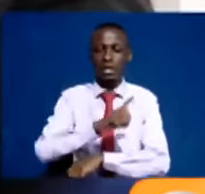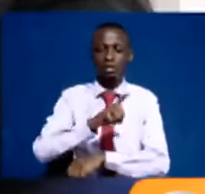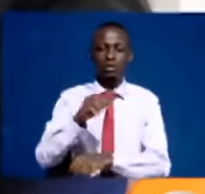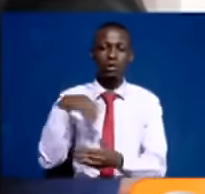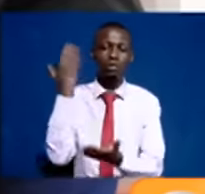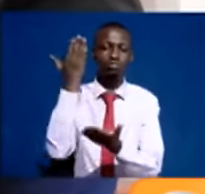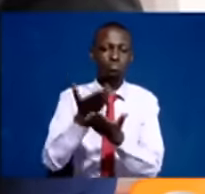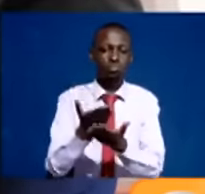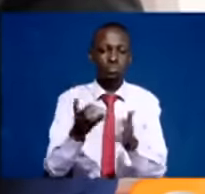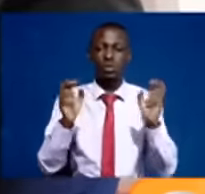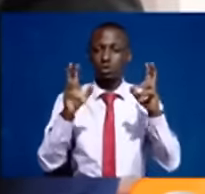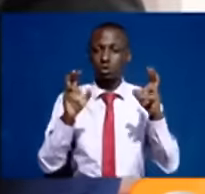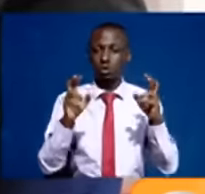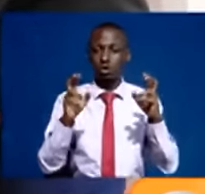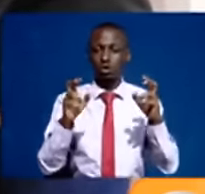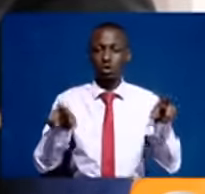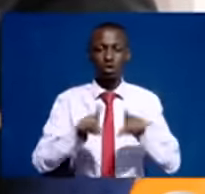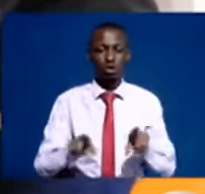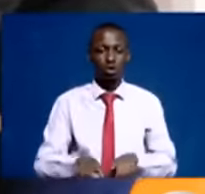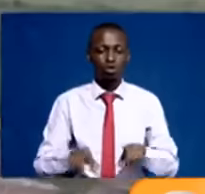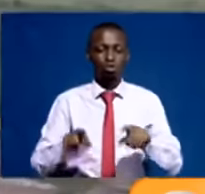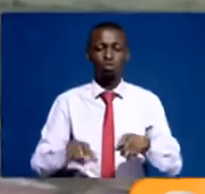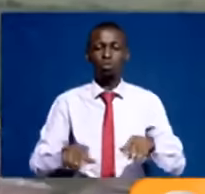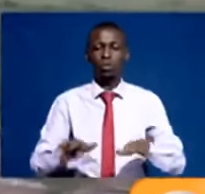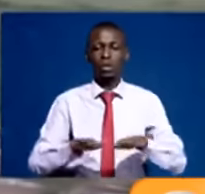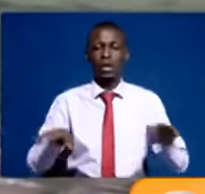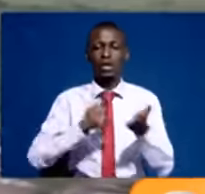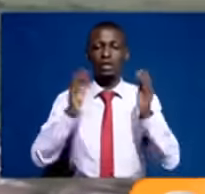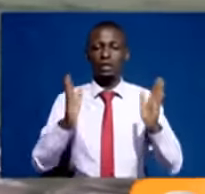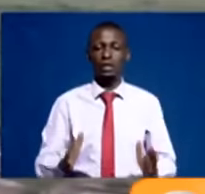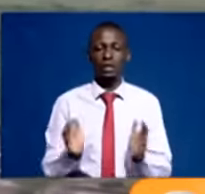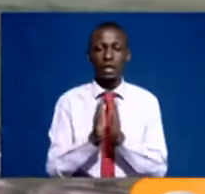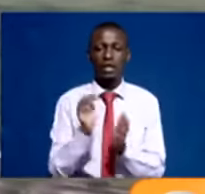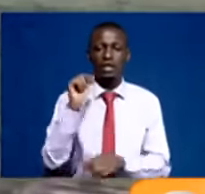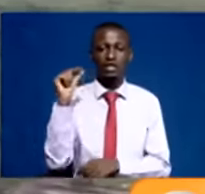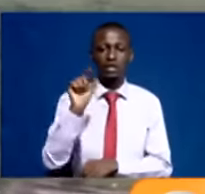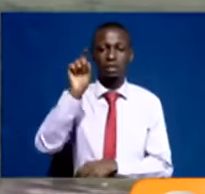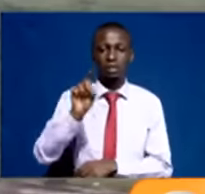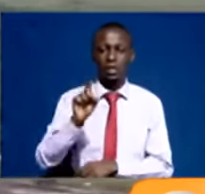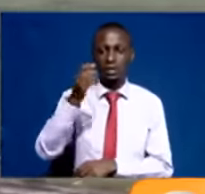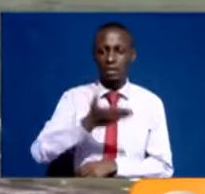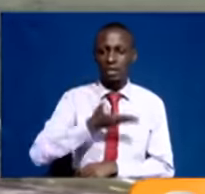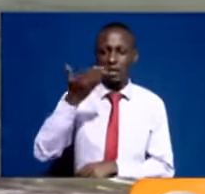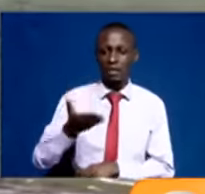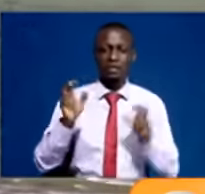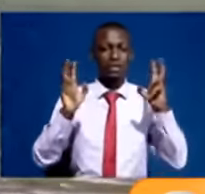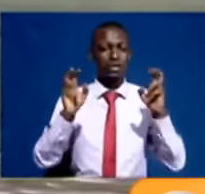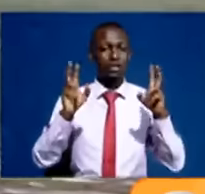In this period, the Chief Lands Registrar and the AG will have to respond. The matter will